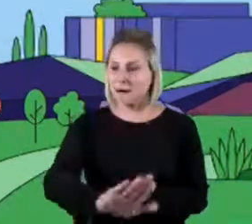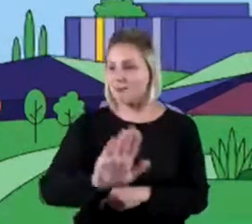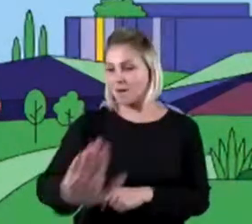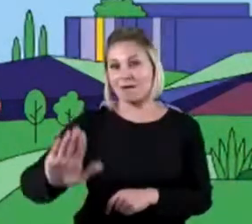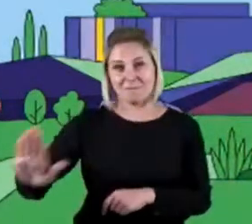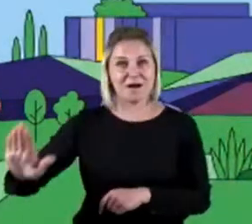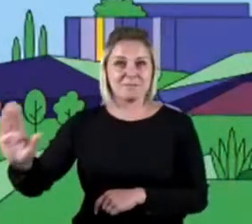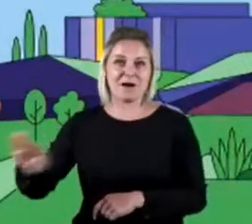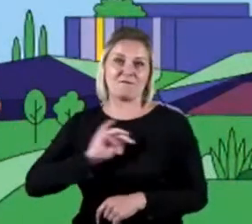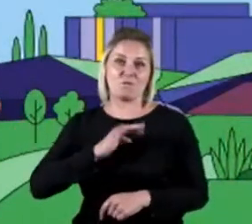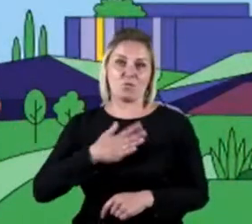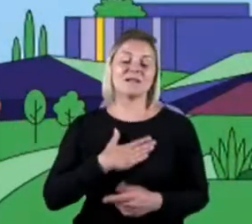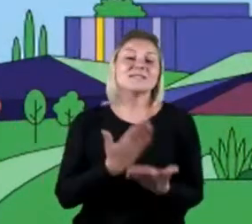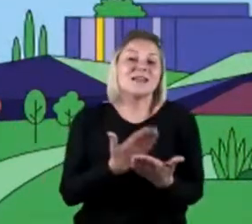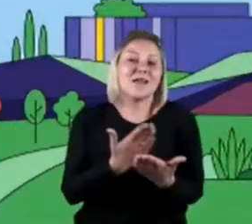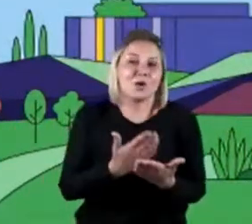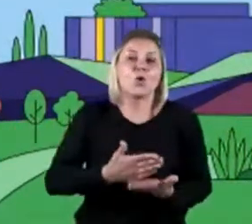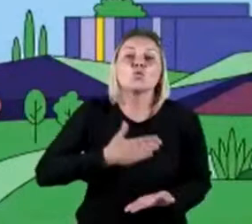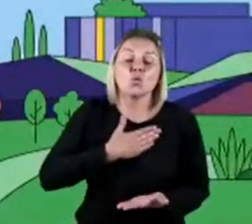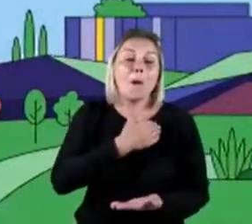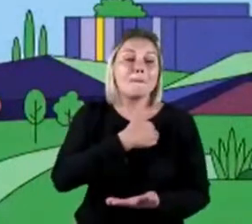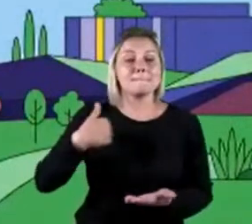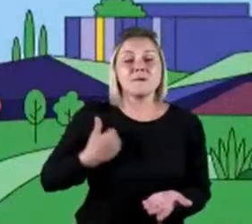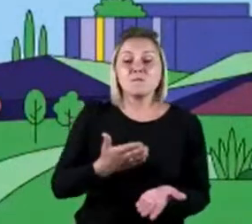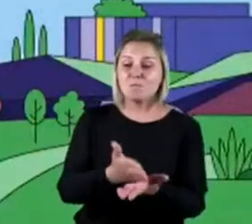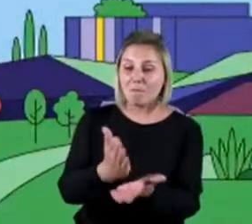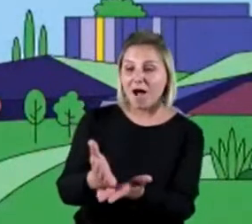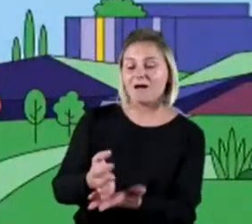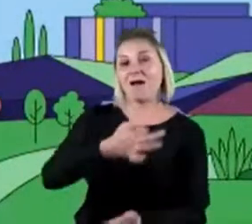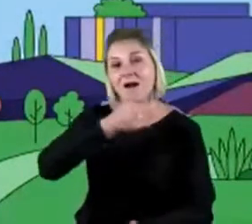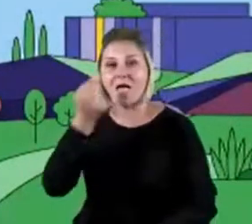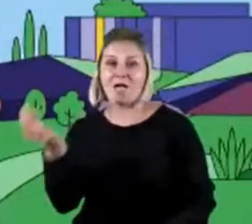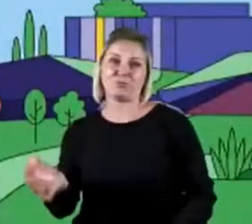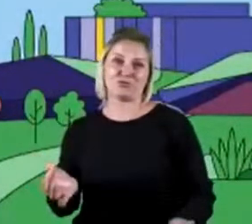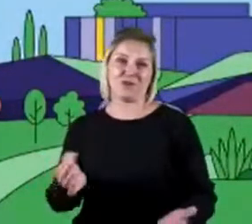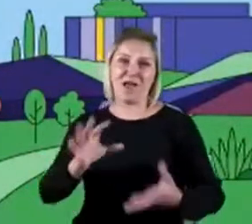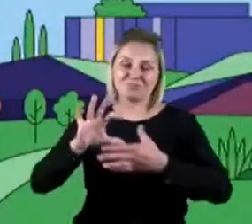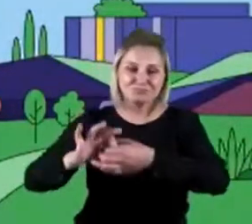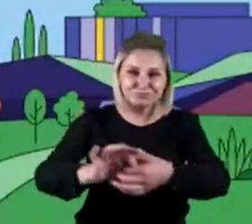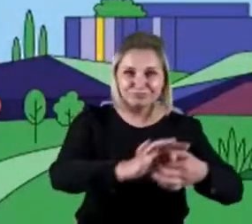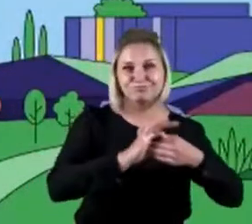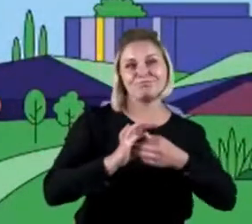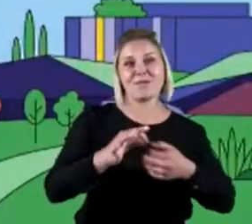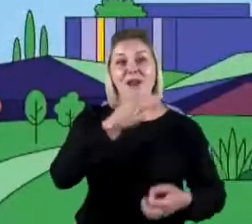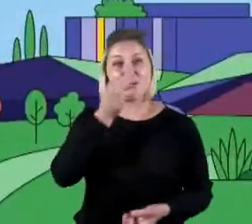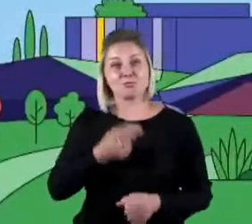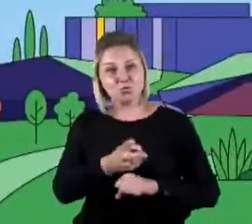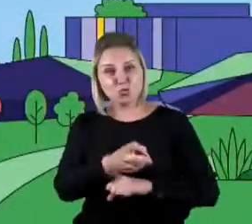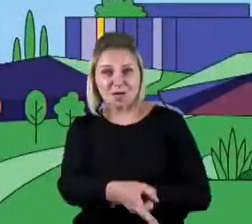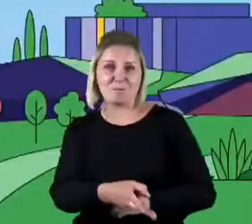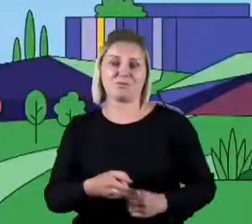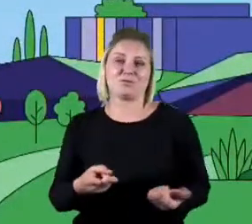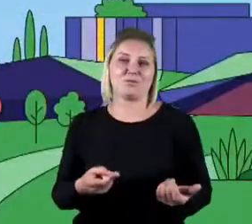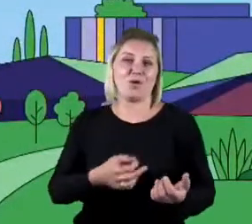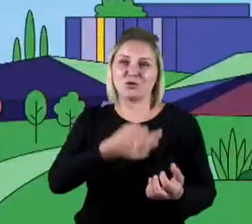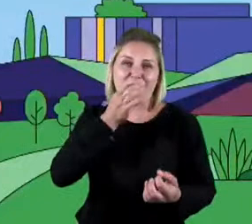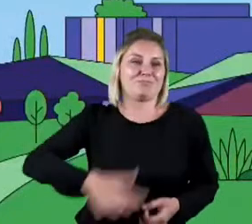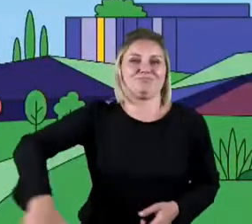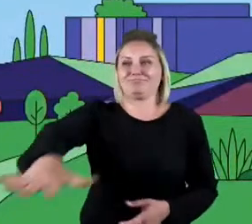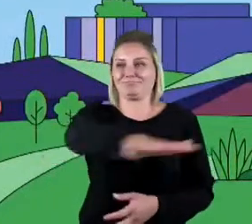given a computer to every child, and we have brought about